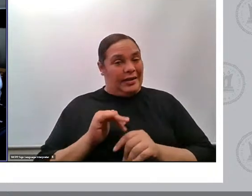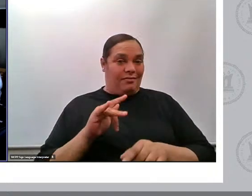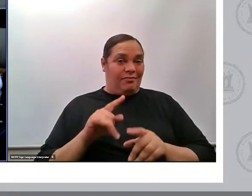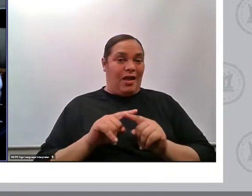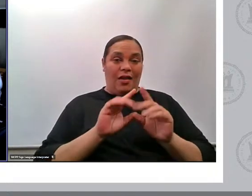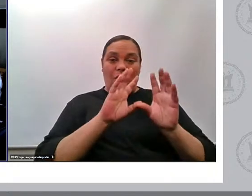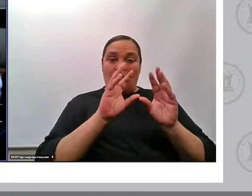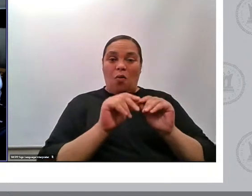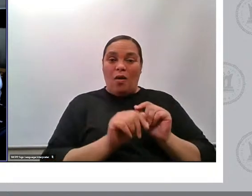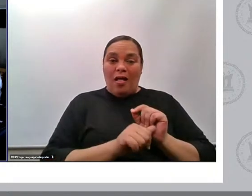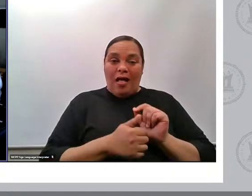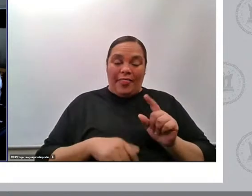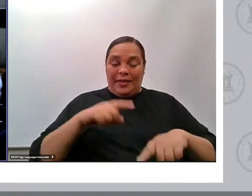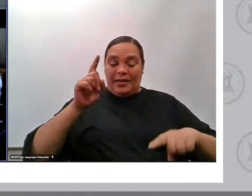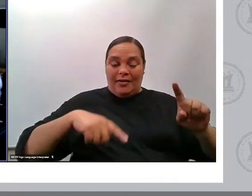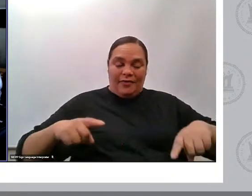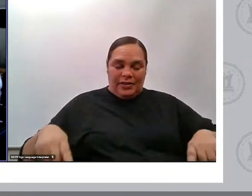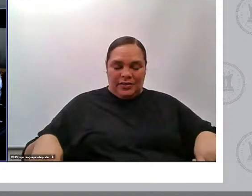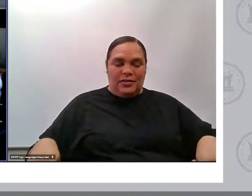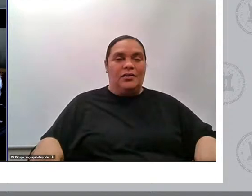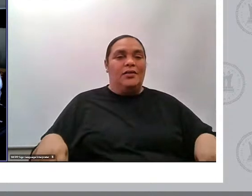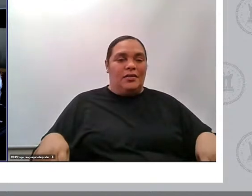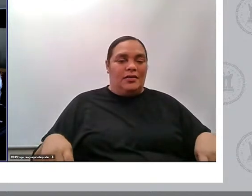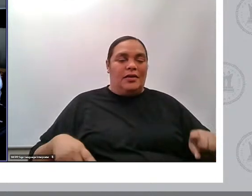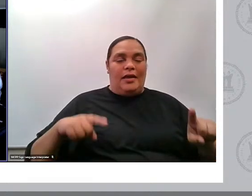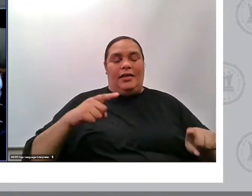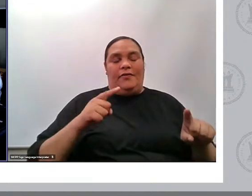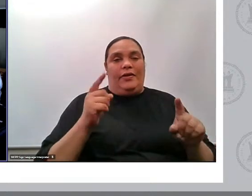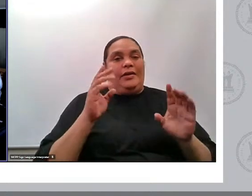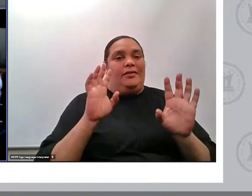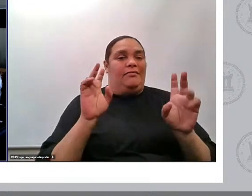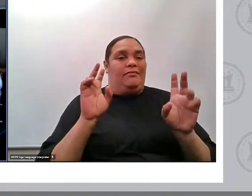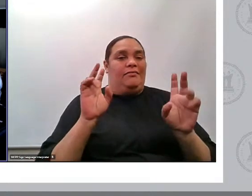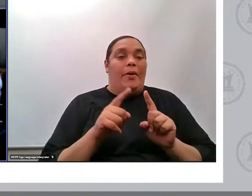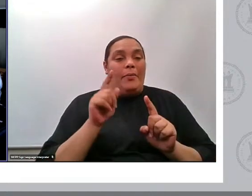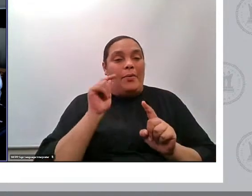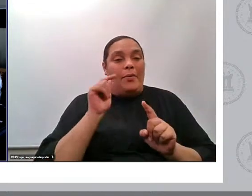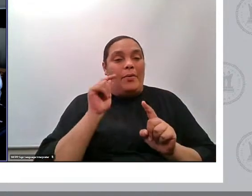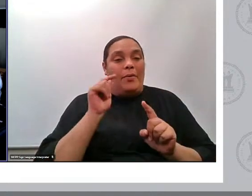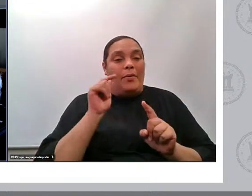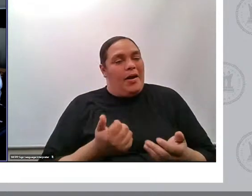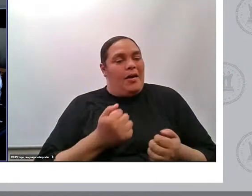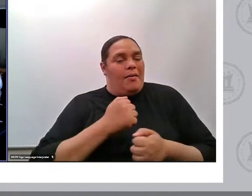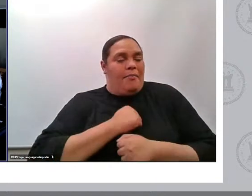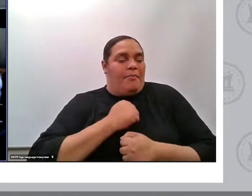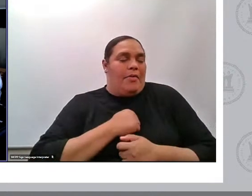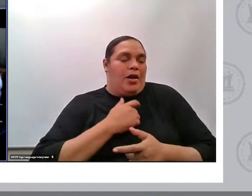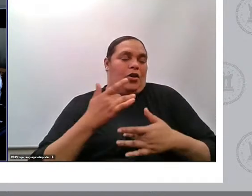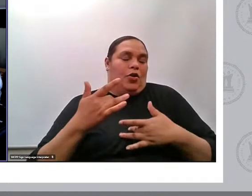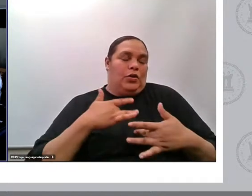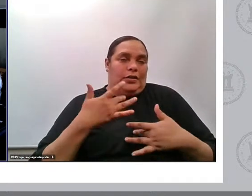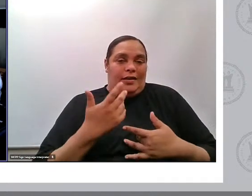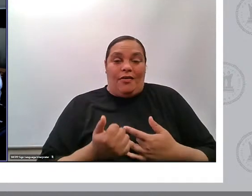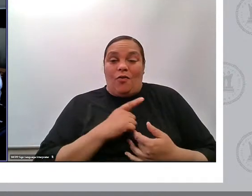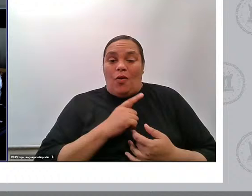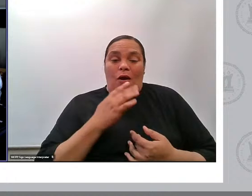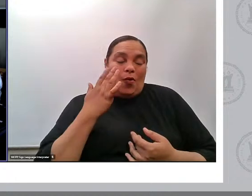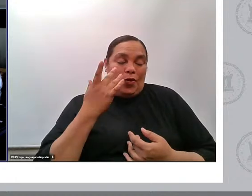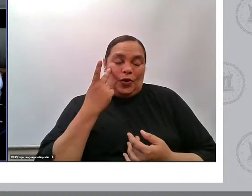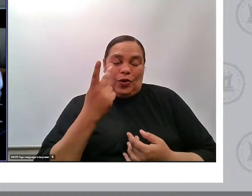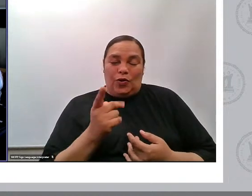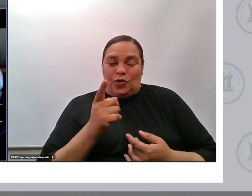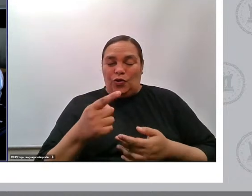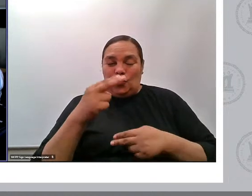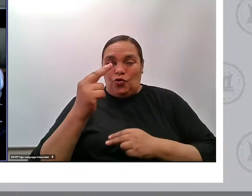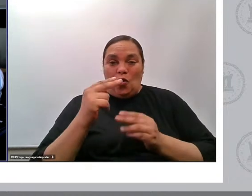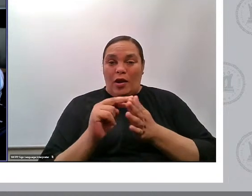the other diversity elements. So I think that is just my concern, because when one looks at what you have